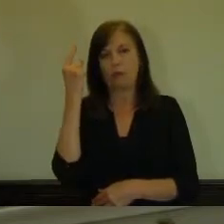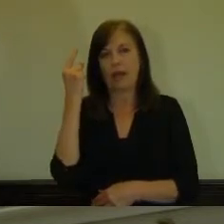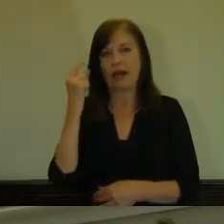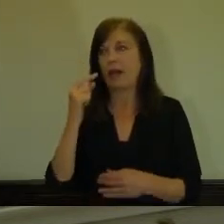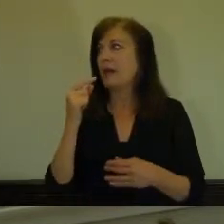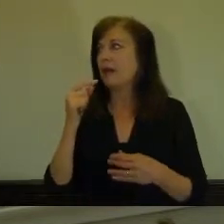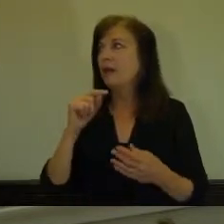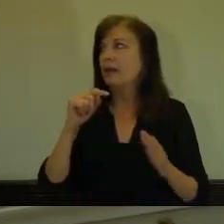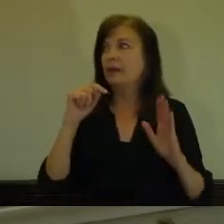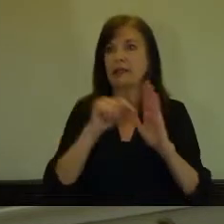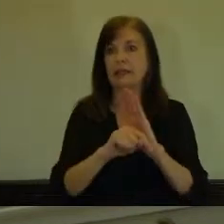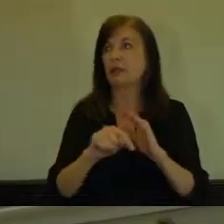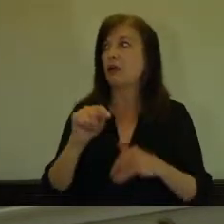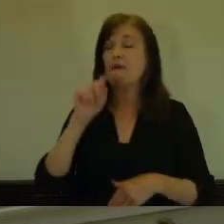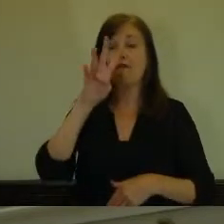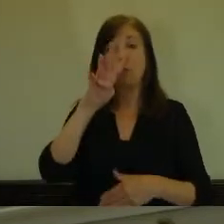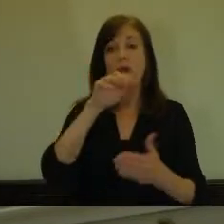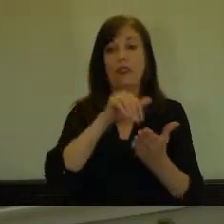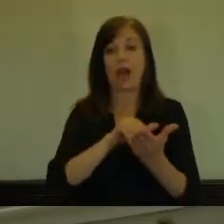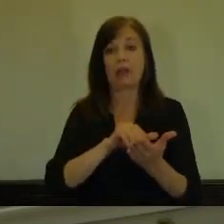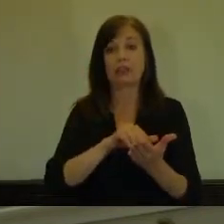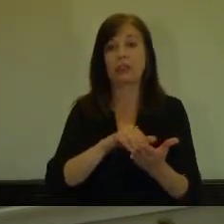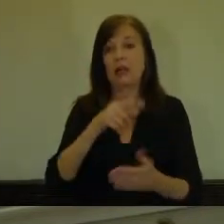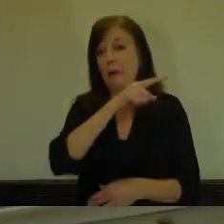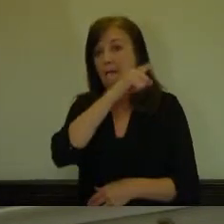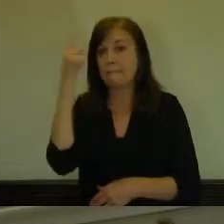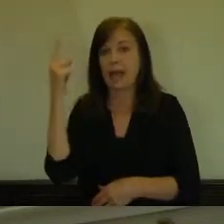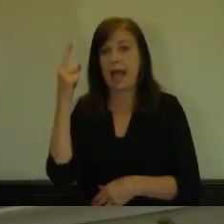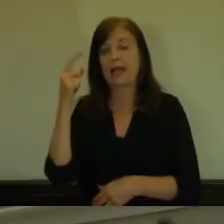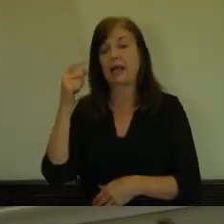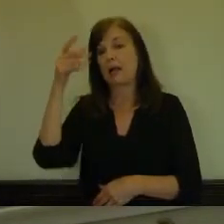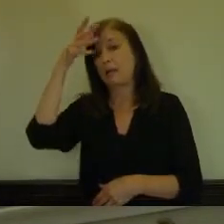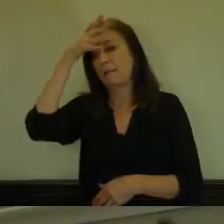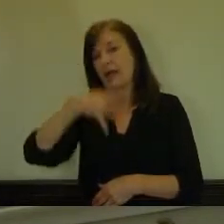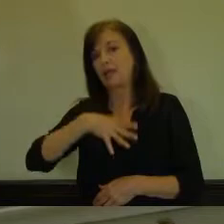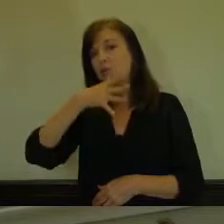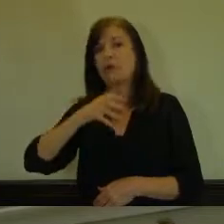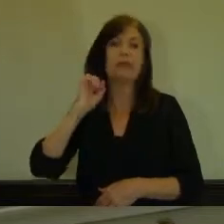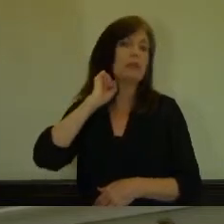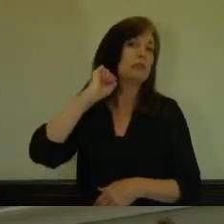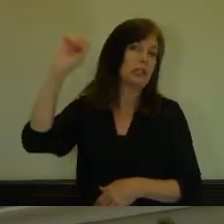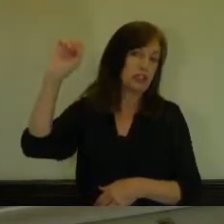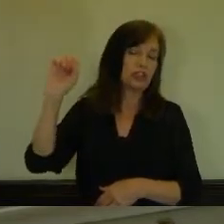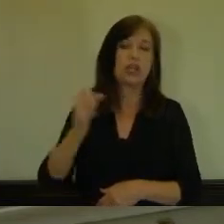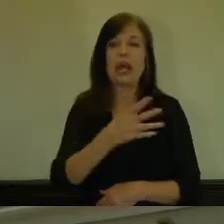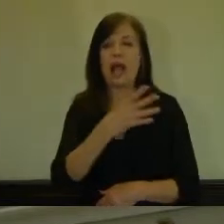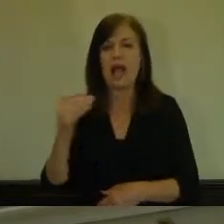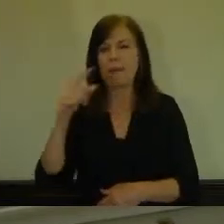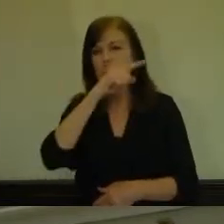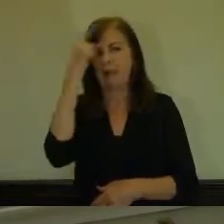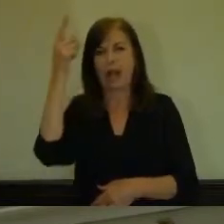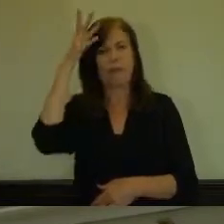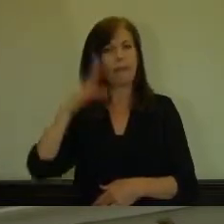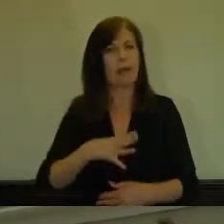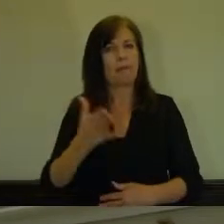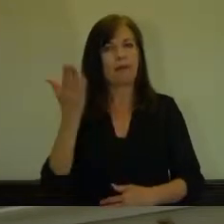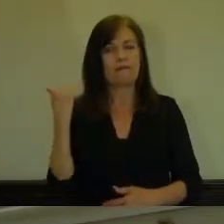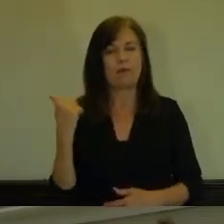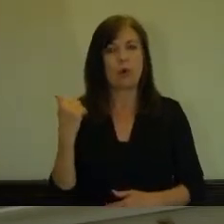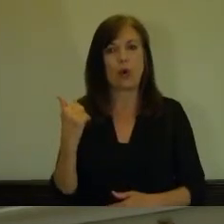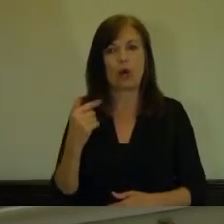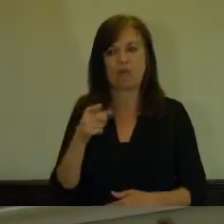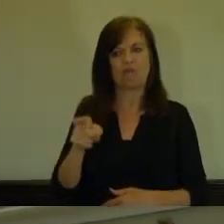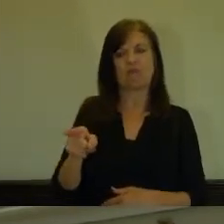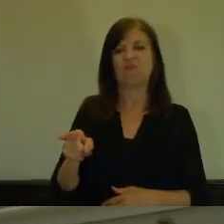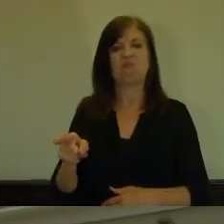event, 4,000 black men and women lynched across 12 southern states in the South, and black men wrongly convicted like Anthony